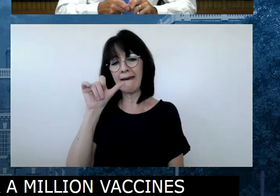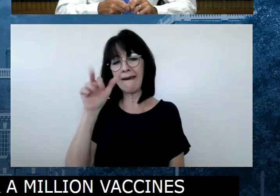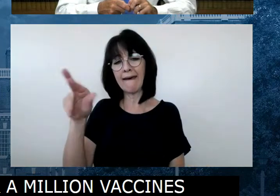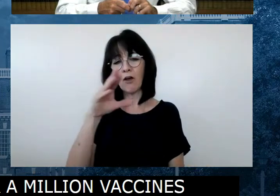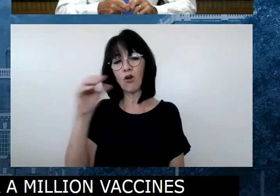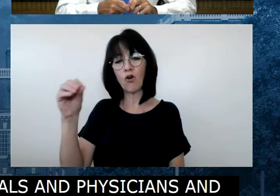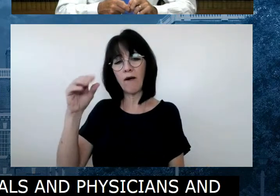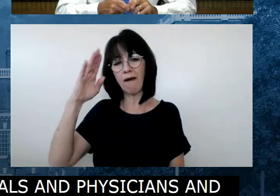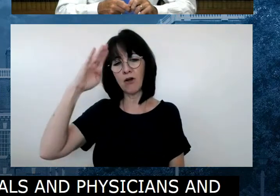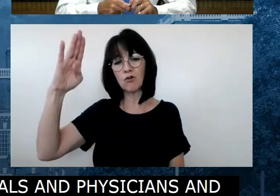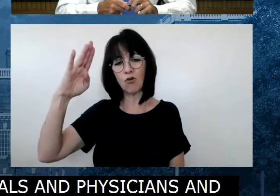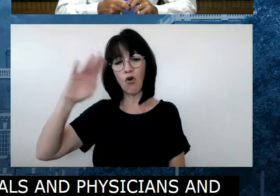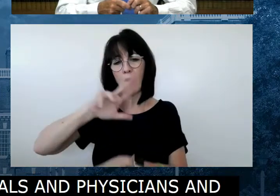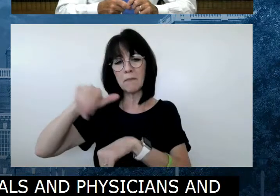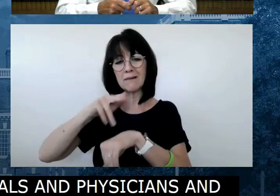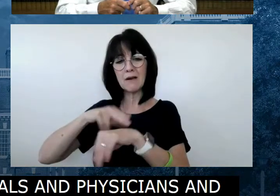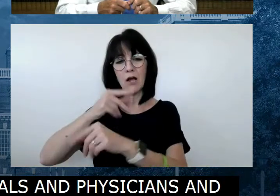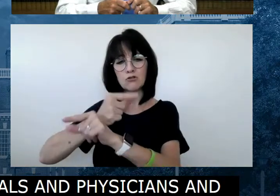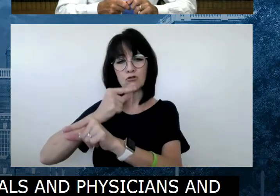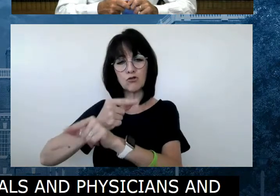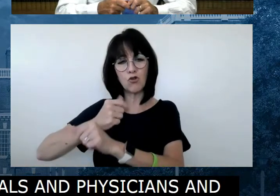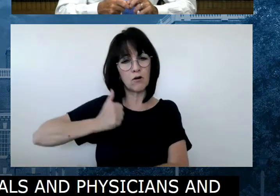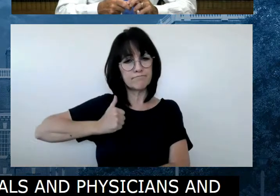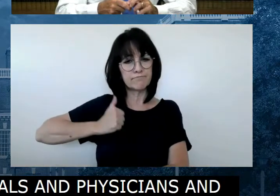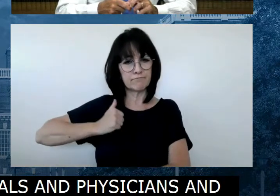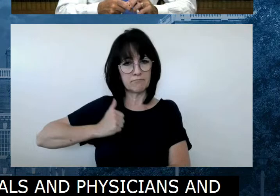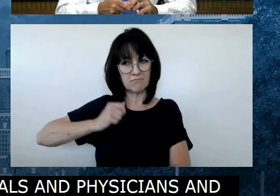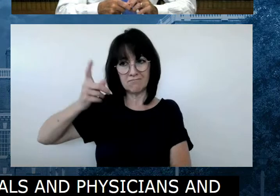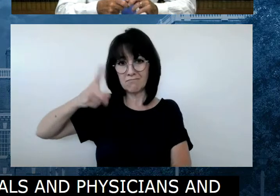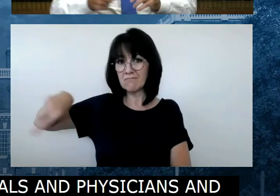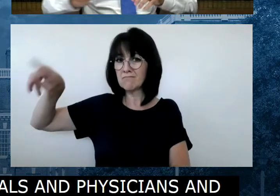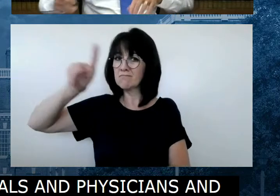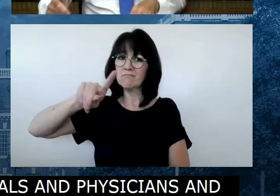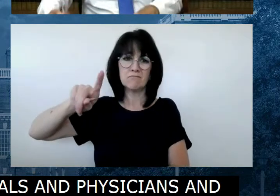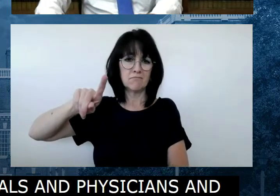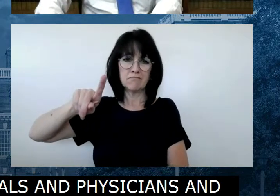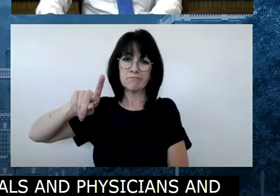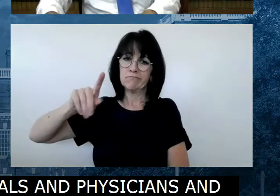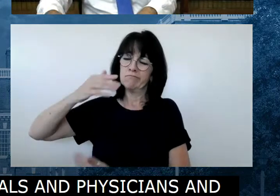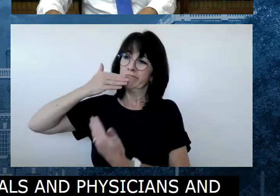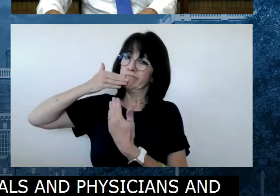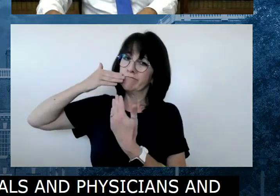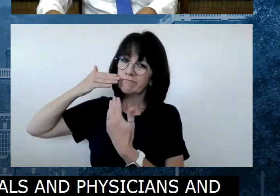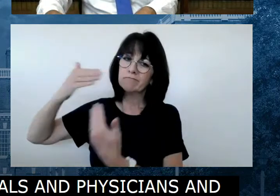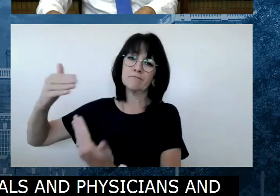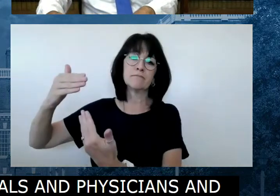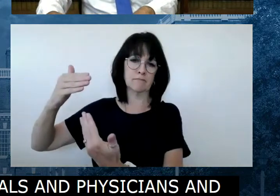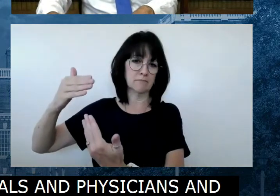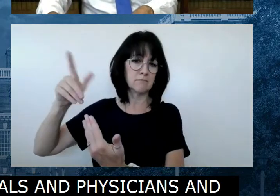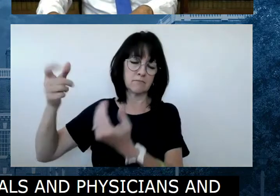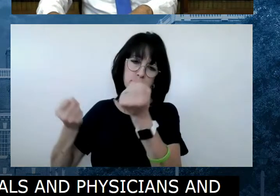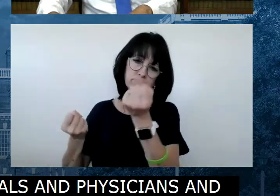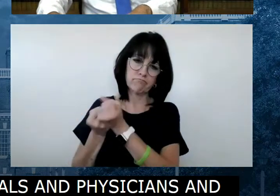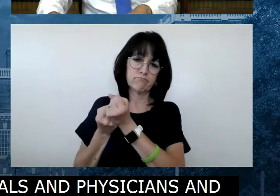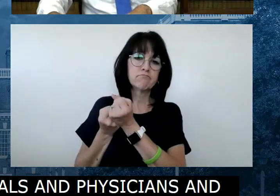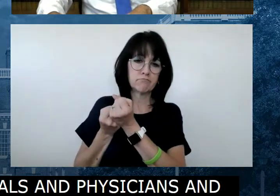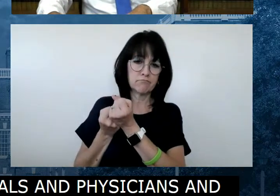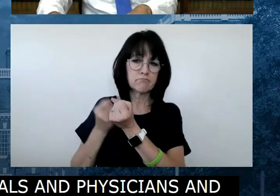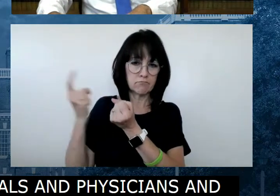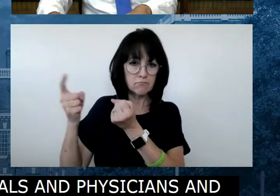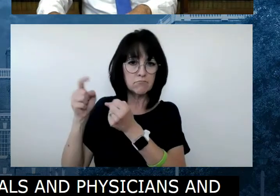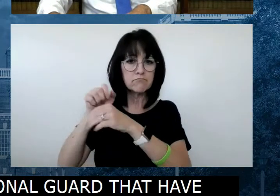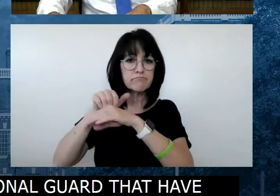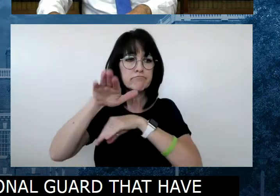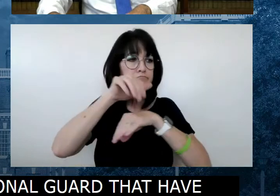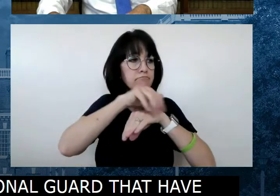these vaccination sites, to our hospitals, healthcare providers. And as I said, the